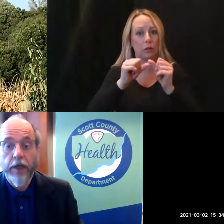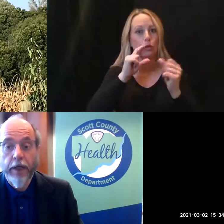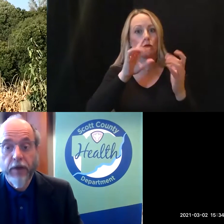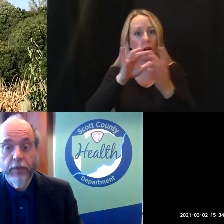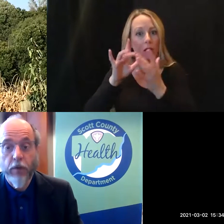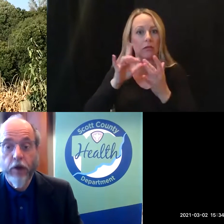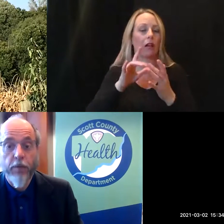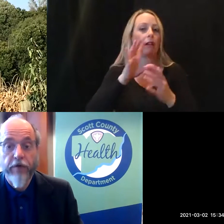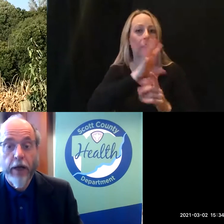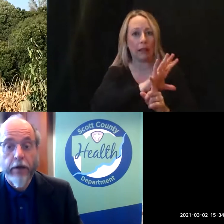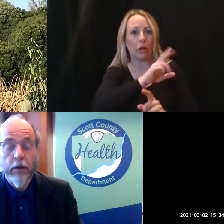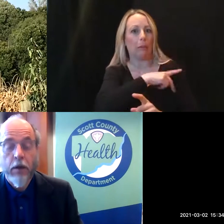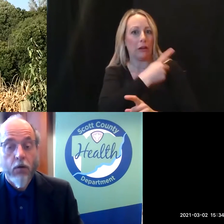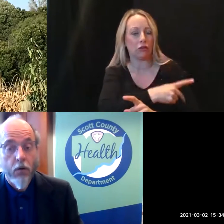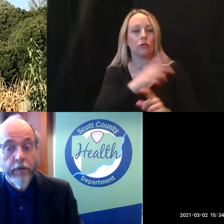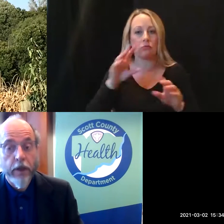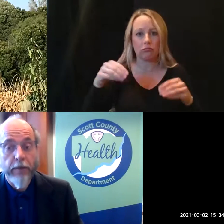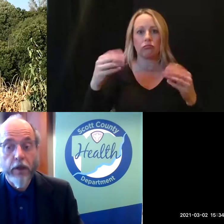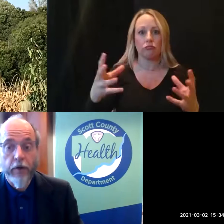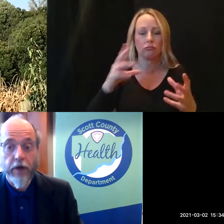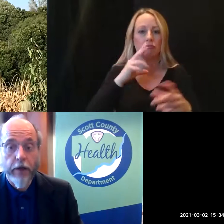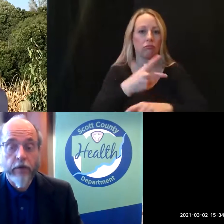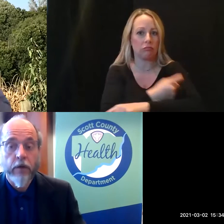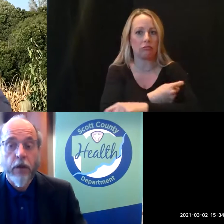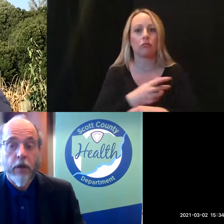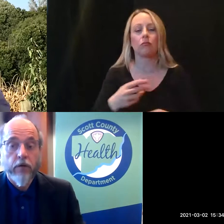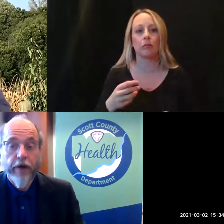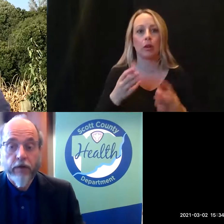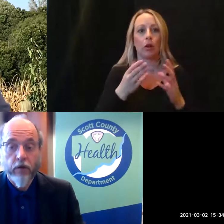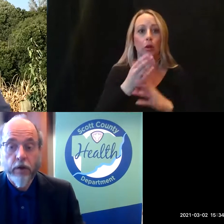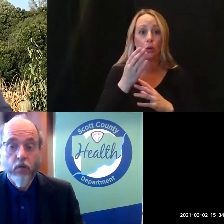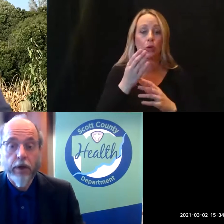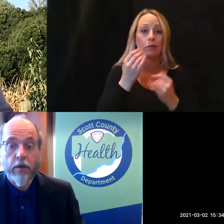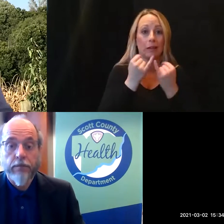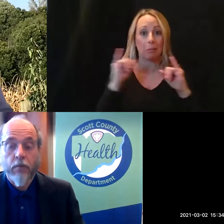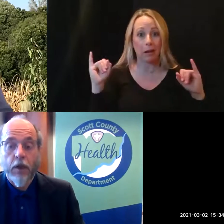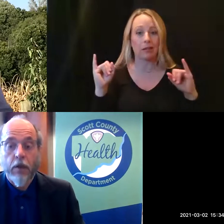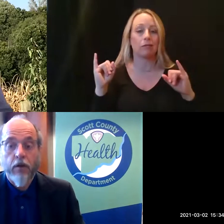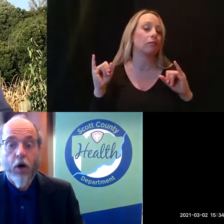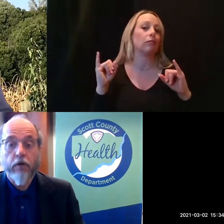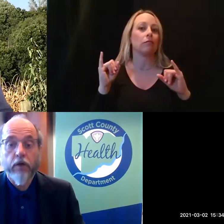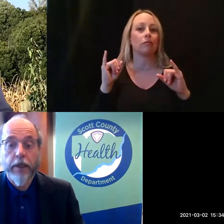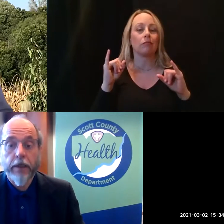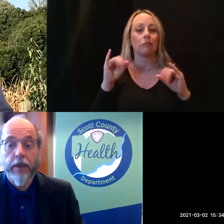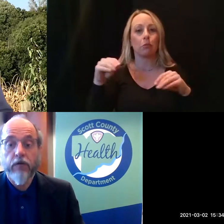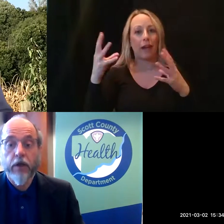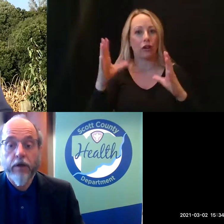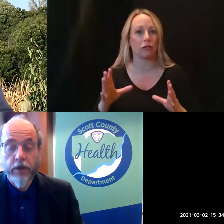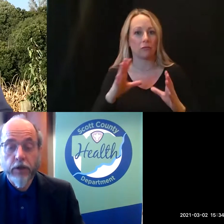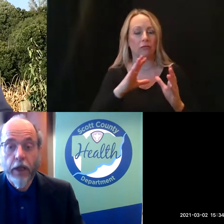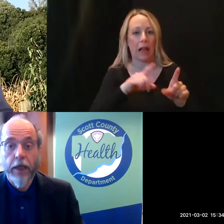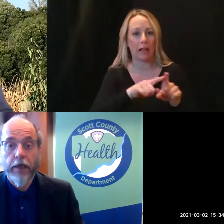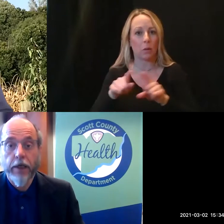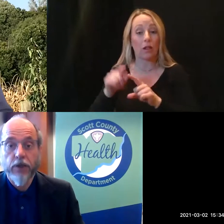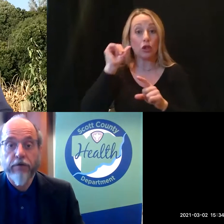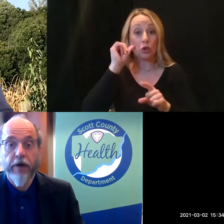help connect people with no provider or with independent providers to vaccine as well. Tomorrow's clinic is an